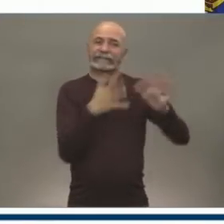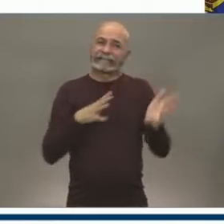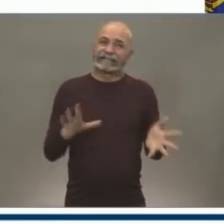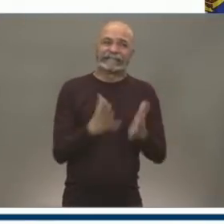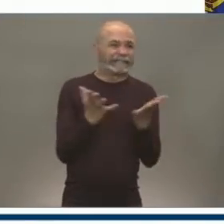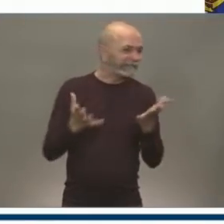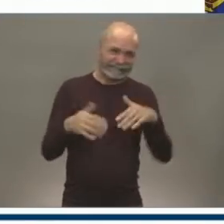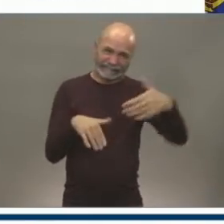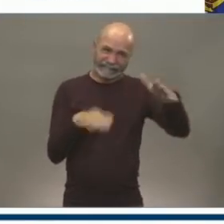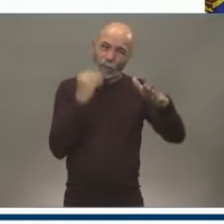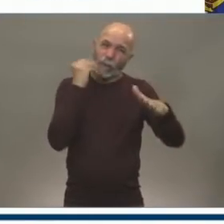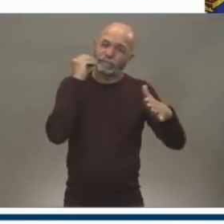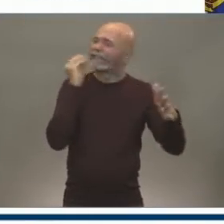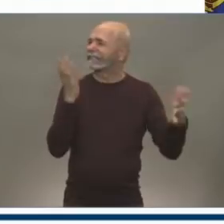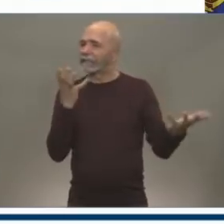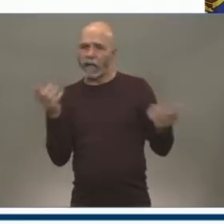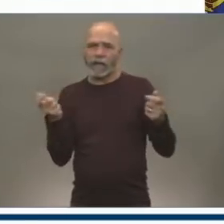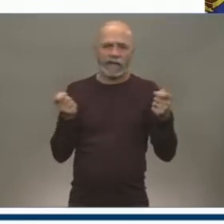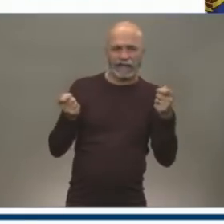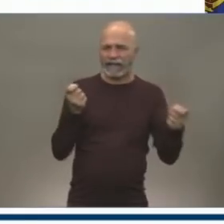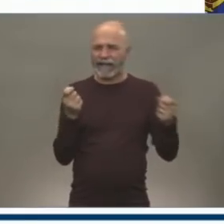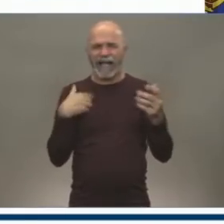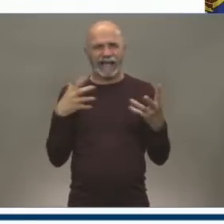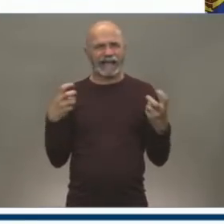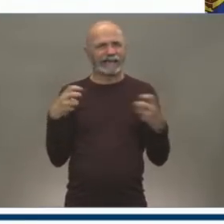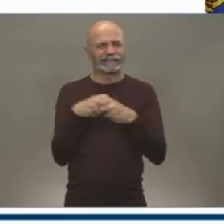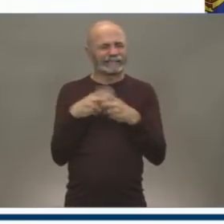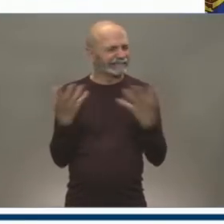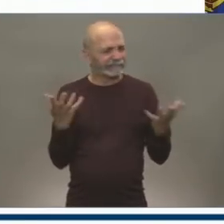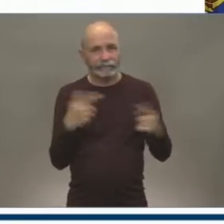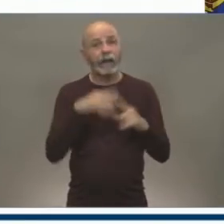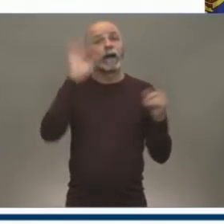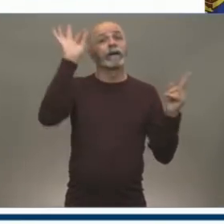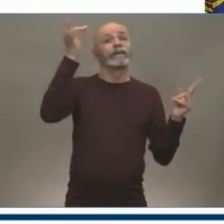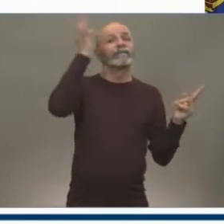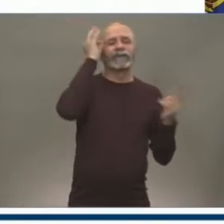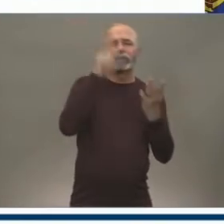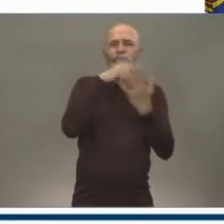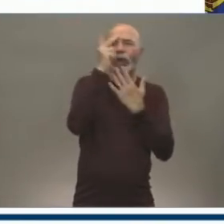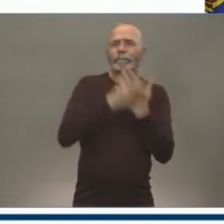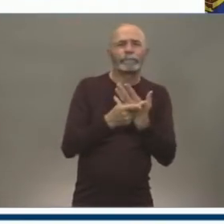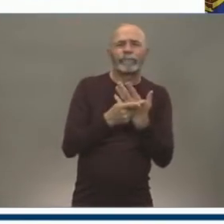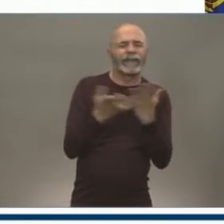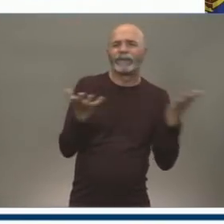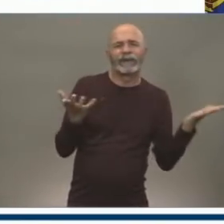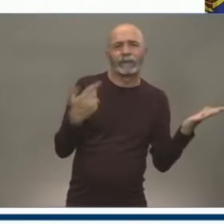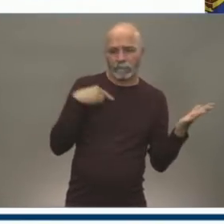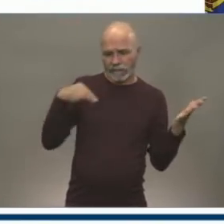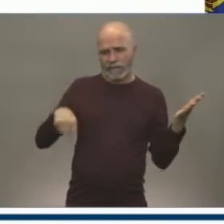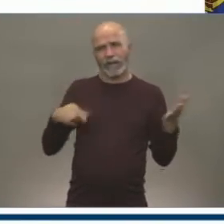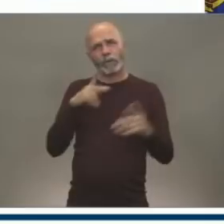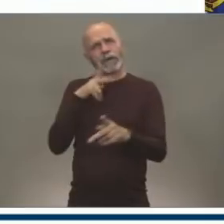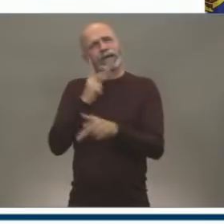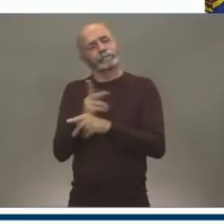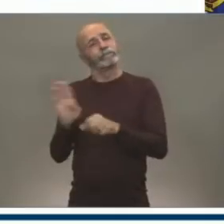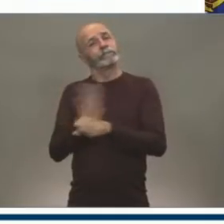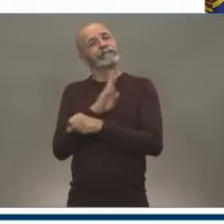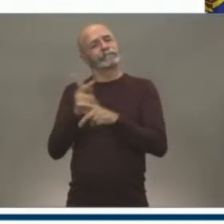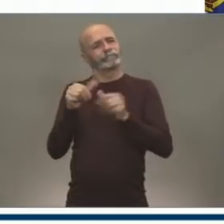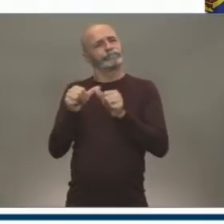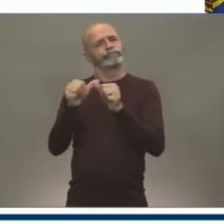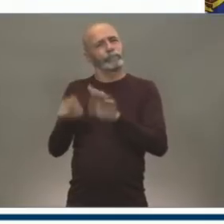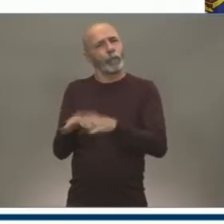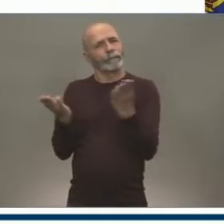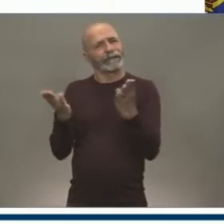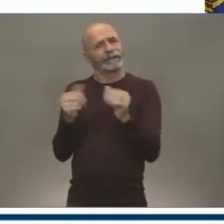support, you mentioned the federal rent program. I'm wondering what the province will do to keep small local businesses running, particularly retail and others that don't apply for